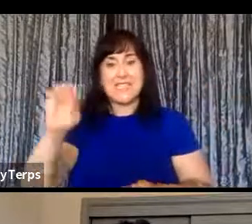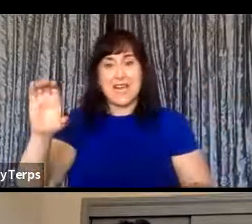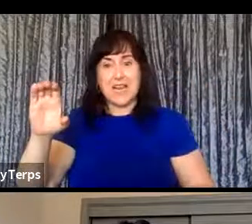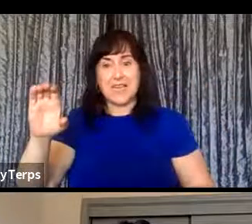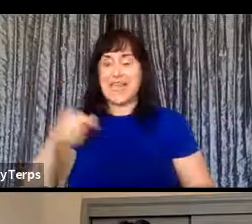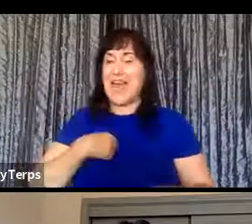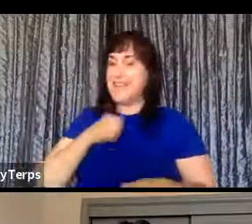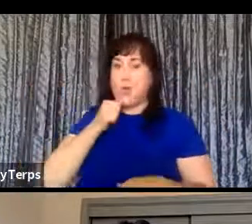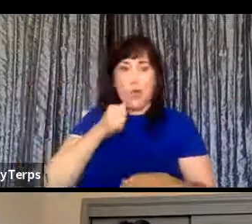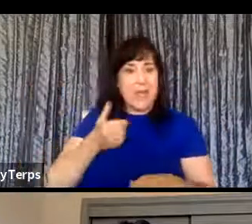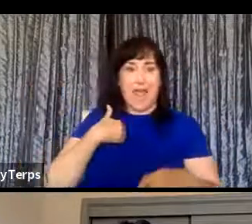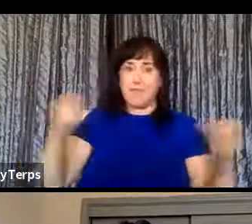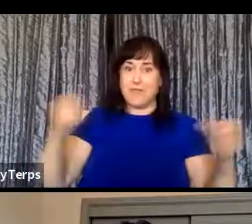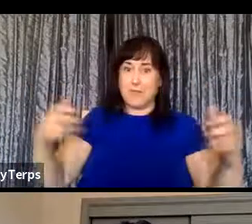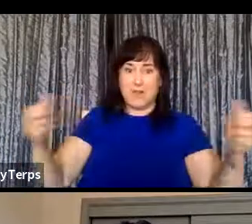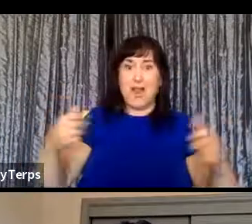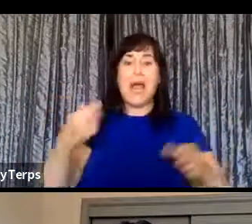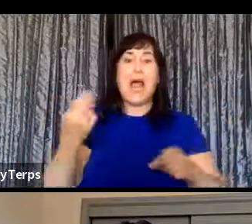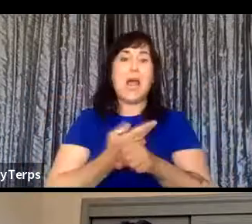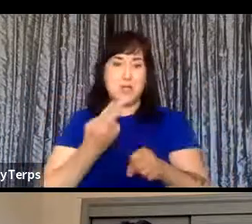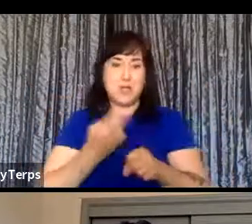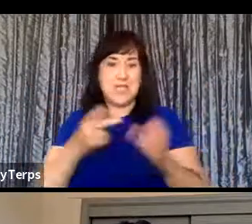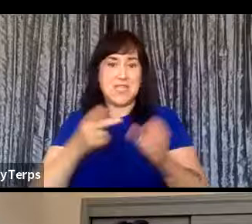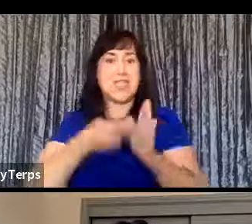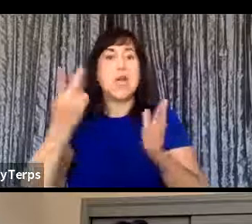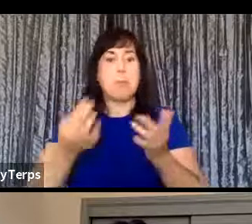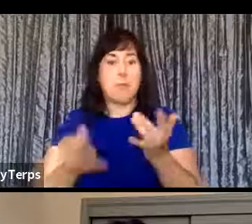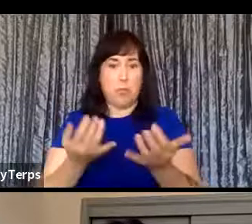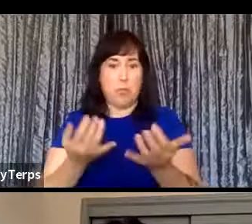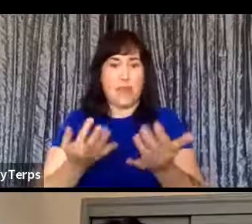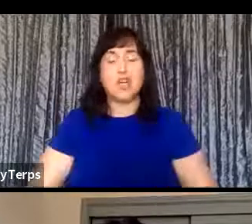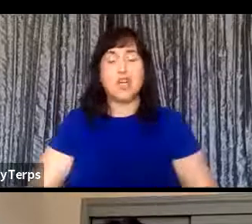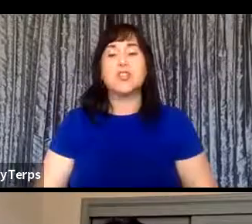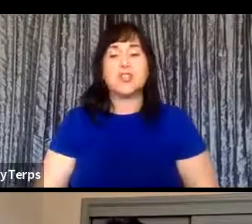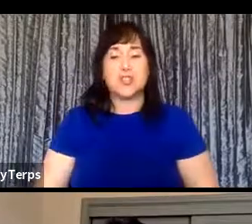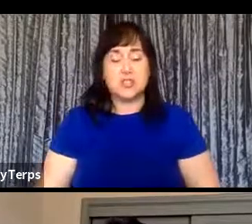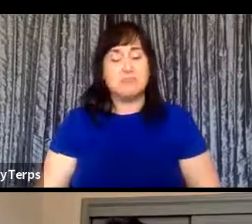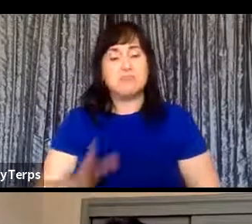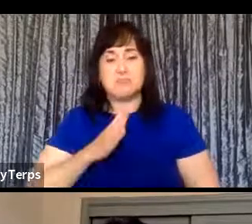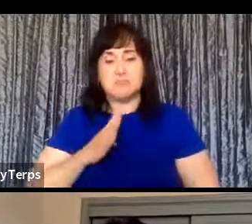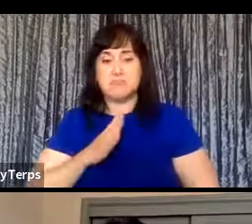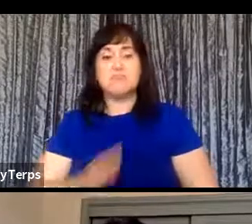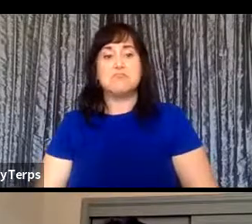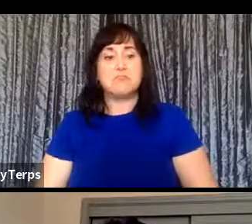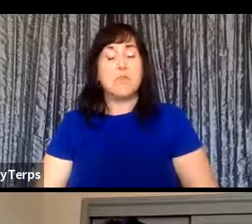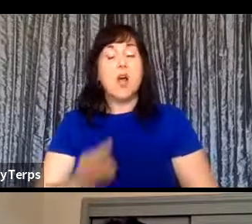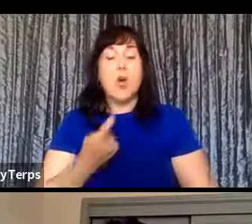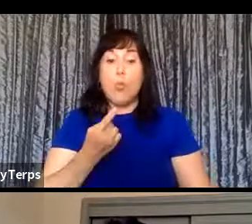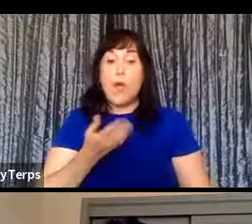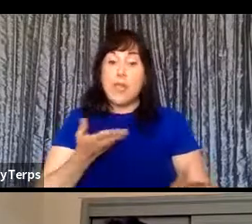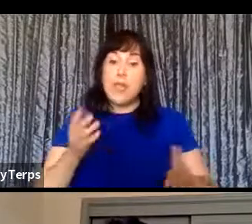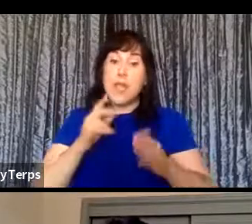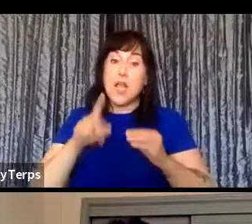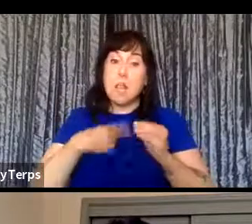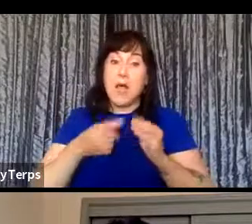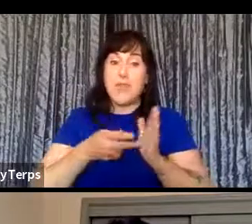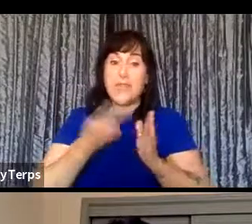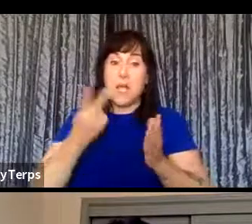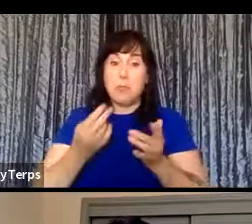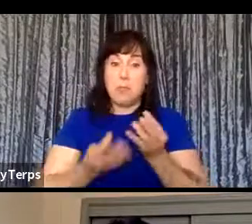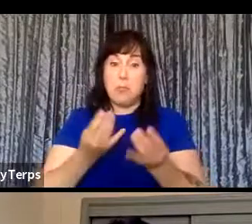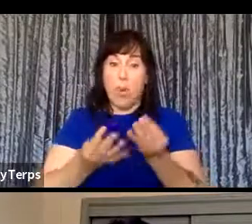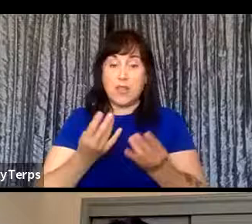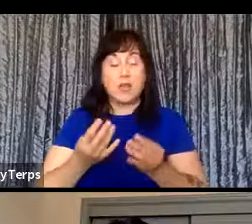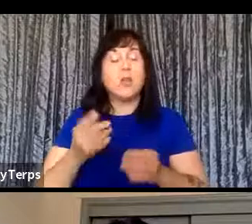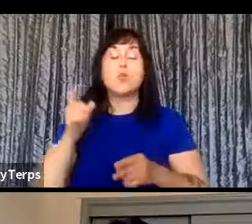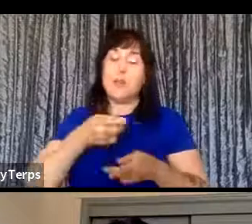a microwave. I'm using a double boiler. Okay, no problem, no problem. One thing about the double boiler, which Lisa's using, is you have to be